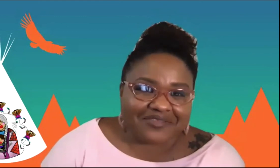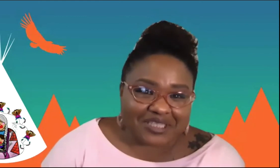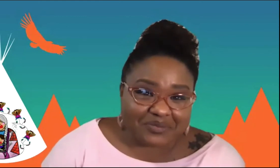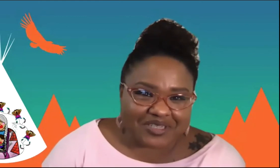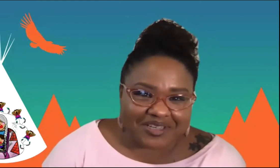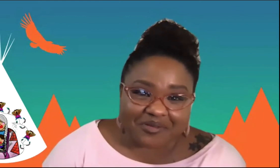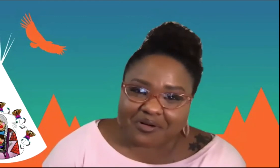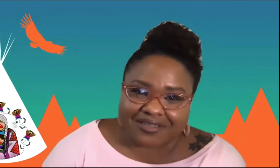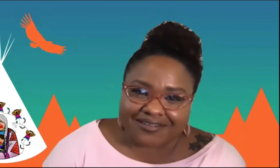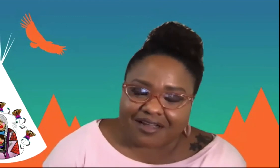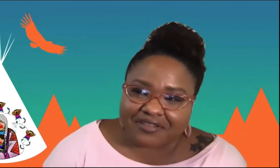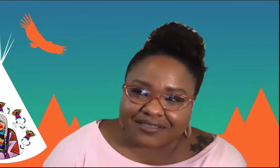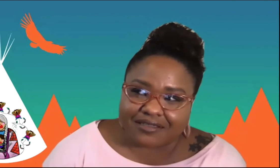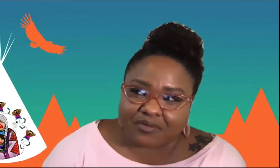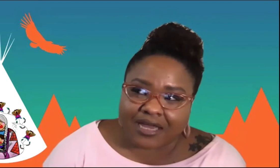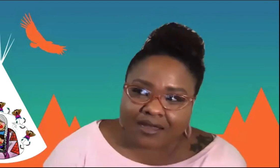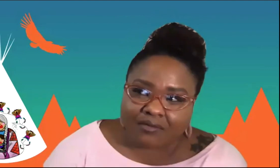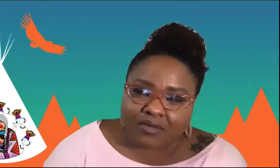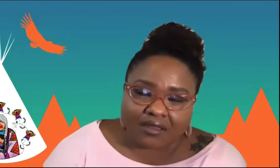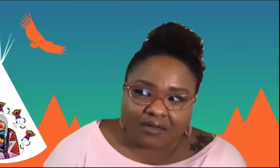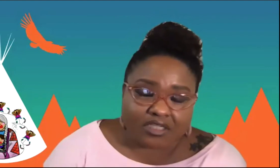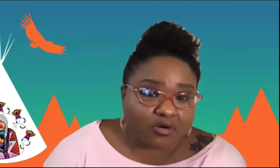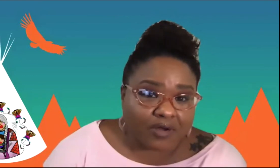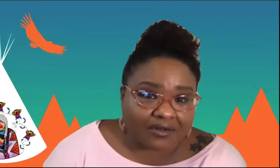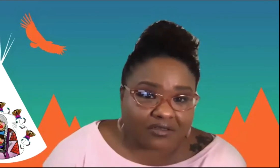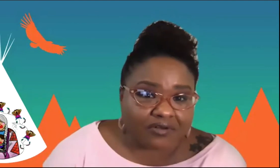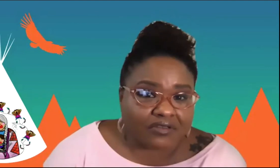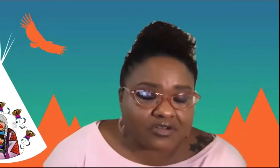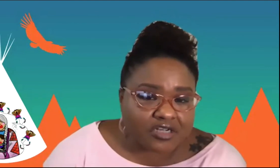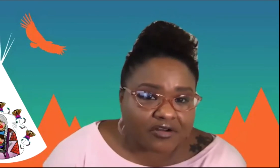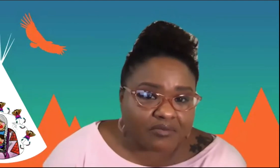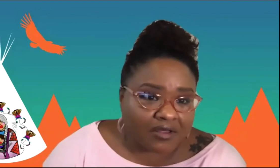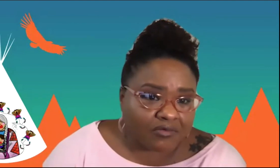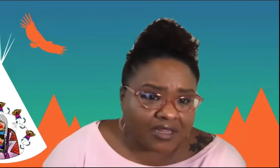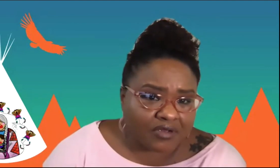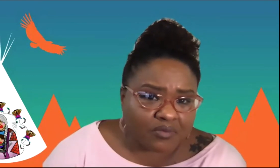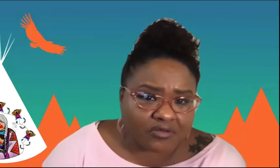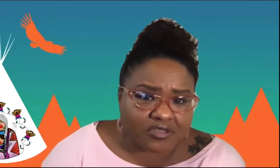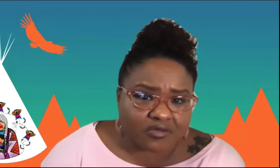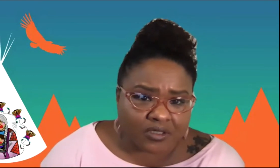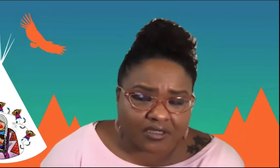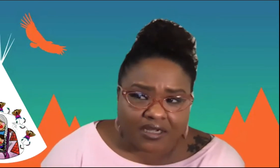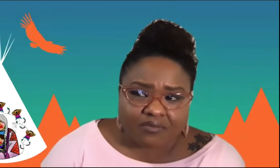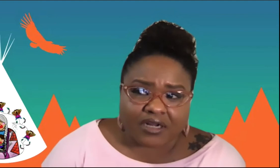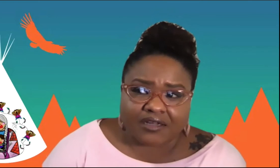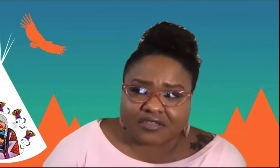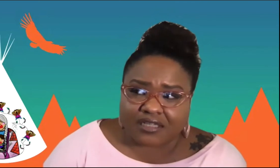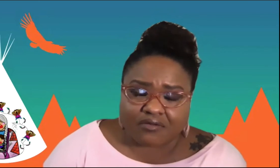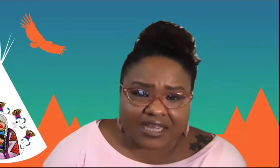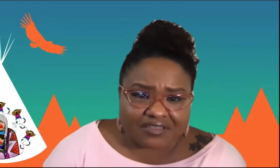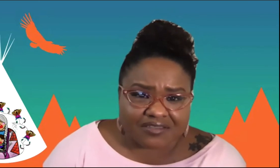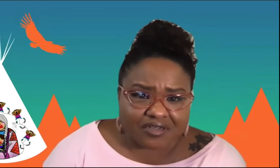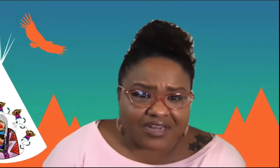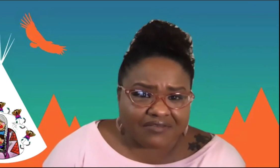outside of this particular role, and I'll soften this a little bit, I am a much more radical and revolutionary about the way that we approach this work. But I understand